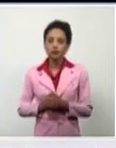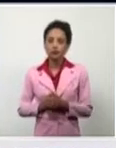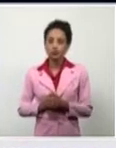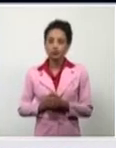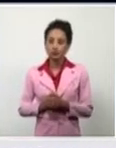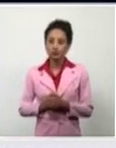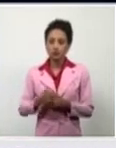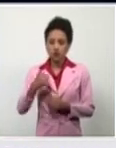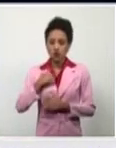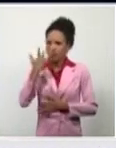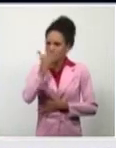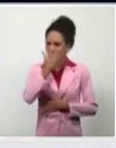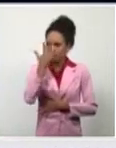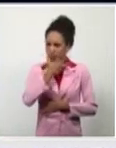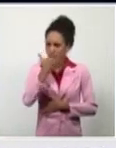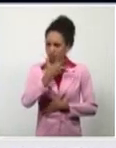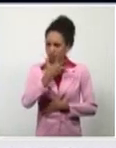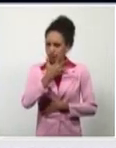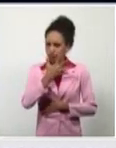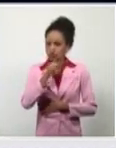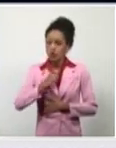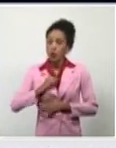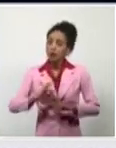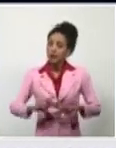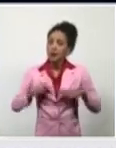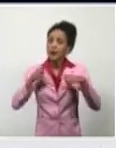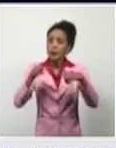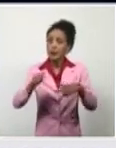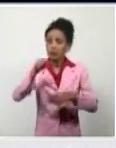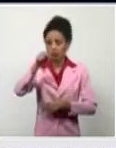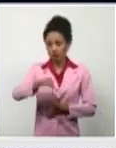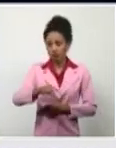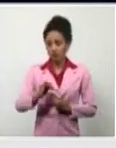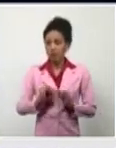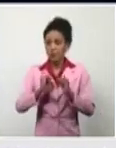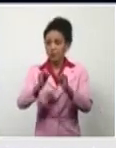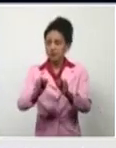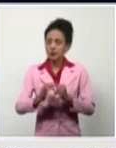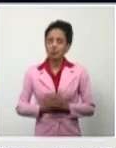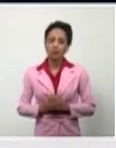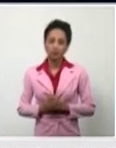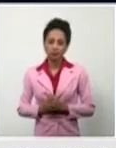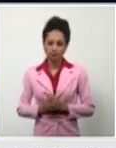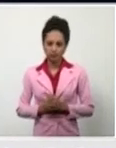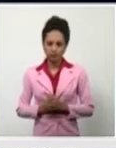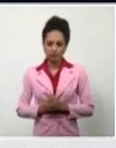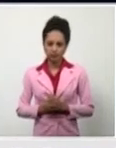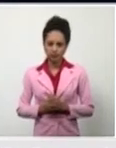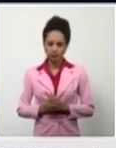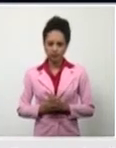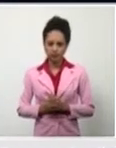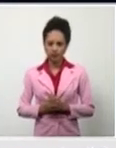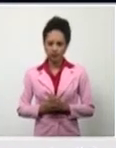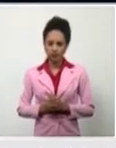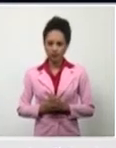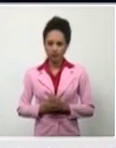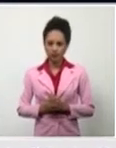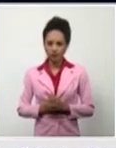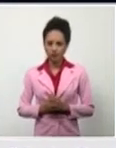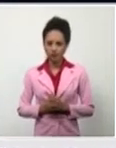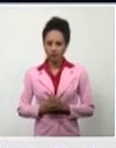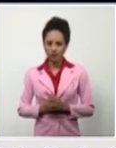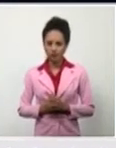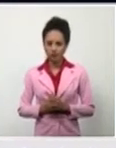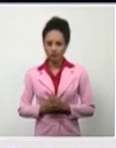Excuse me, but I insist on this, despite the fact that we sometimes see indicators that